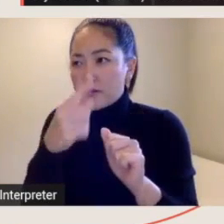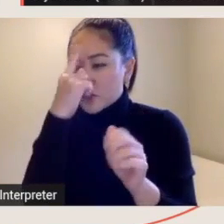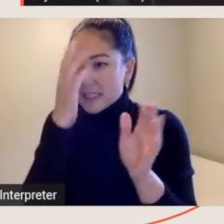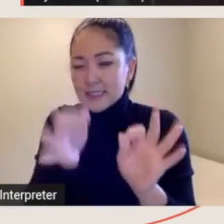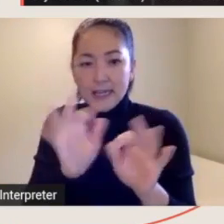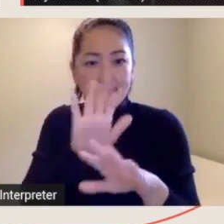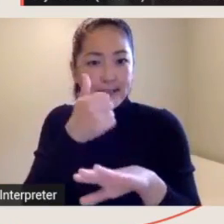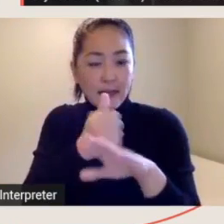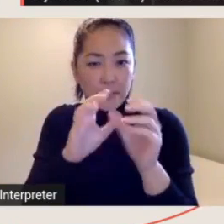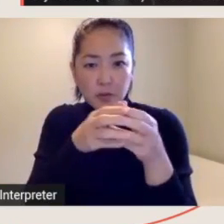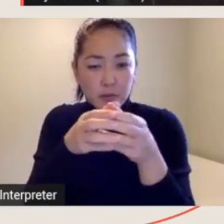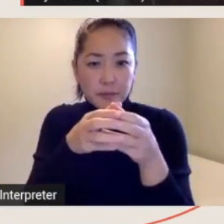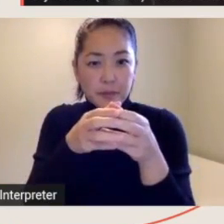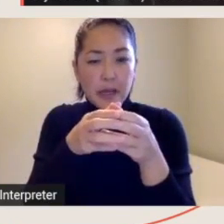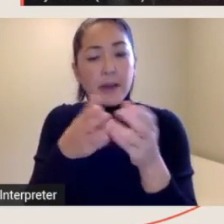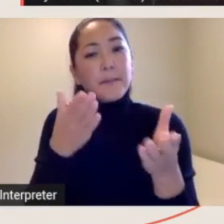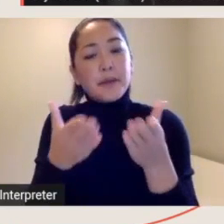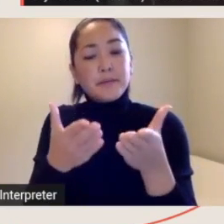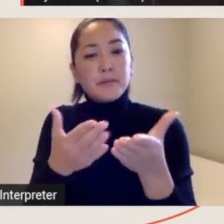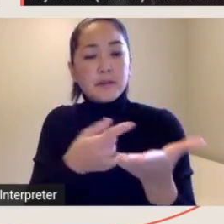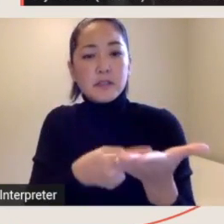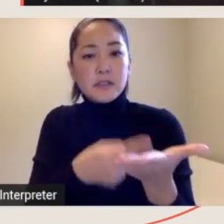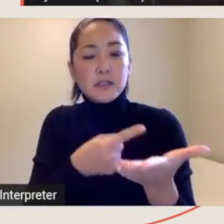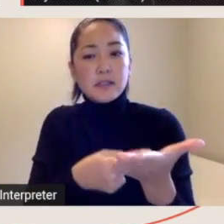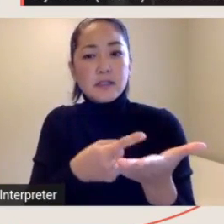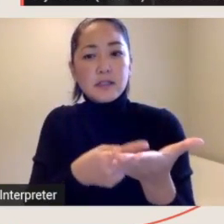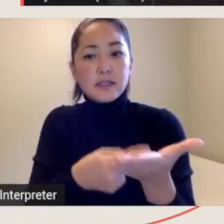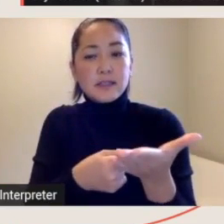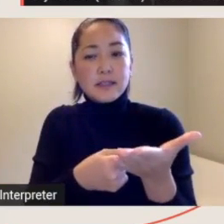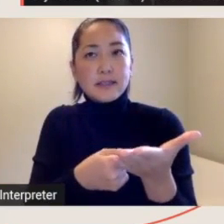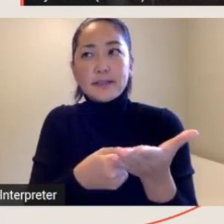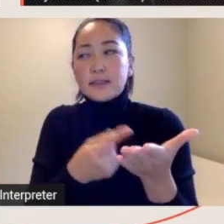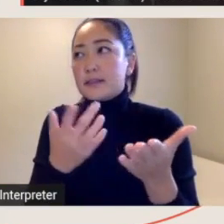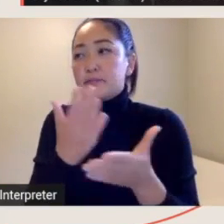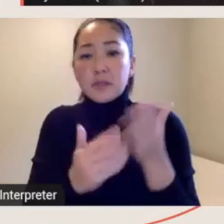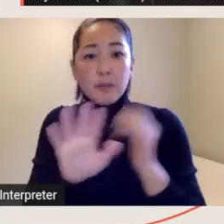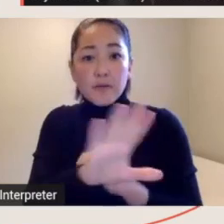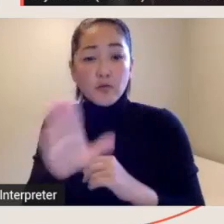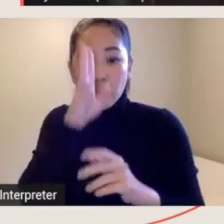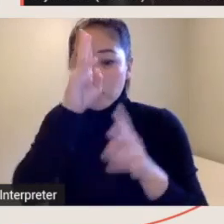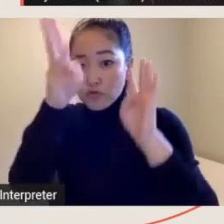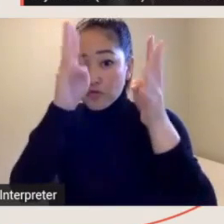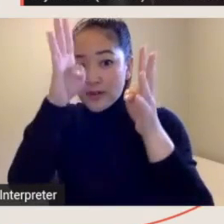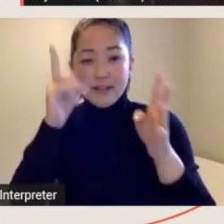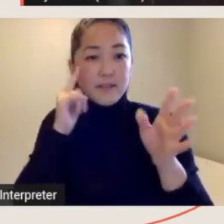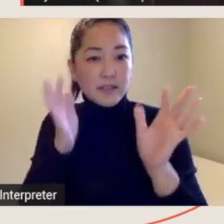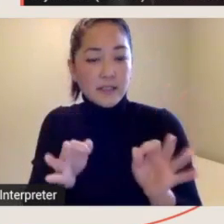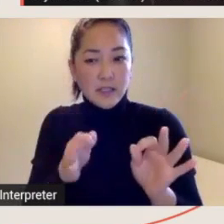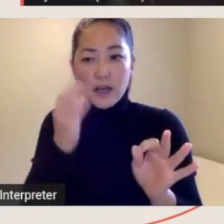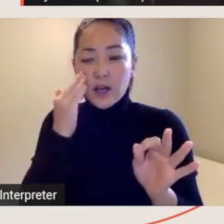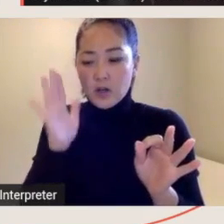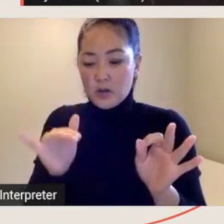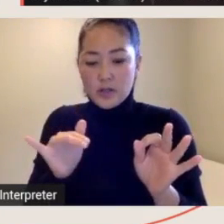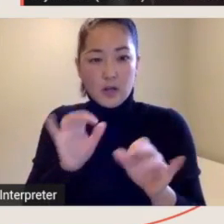the collective, and also maybe talk a little bit about just making some creative choices, because I think working in a filmmaking